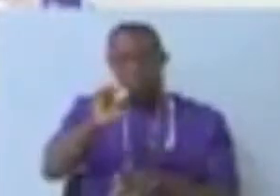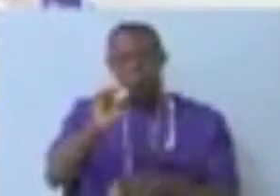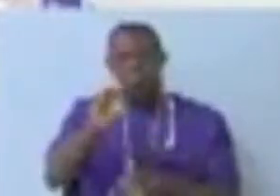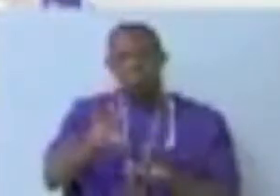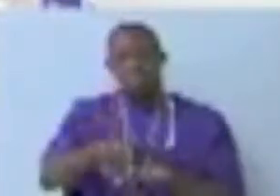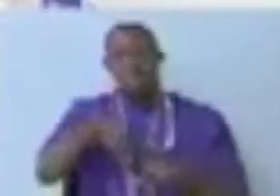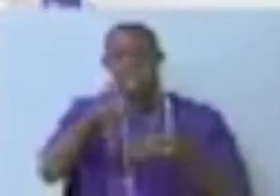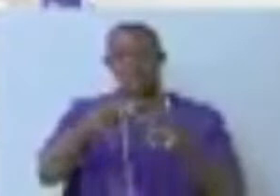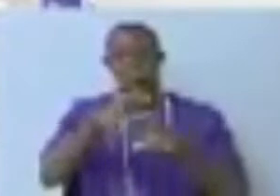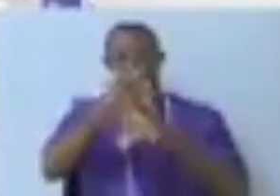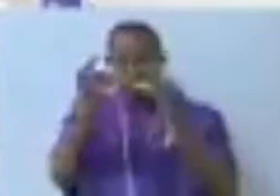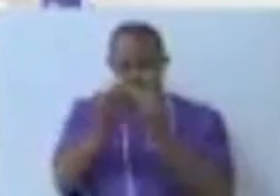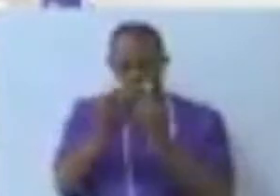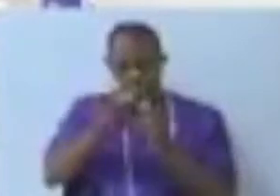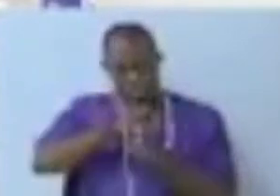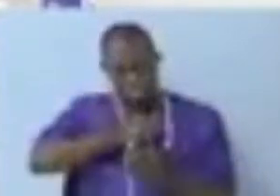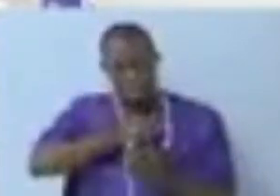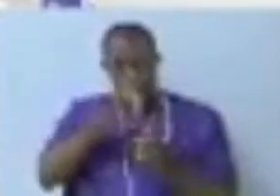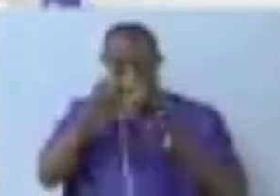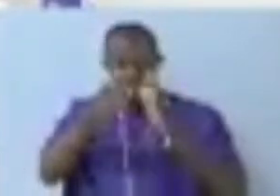In good faith. So